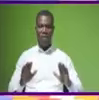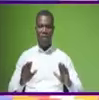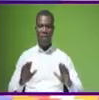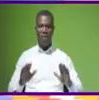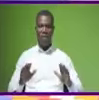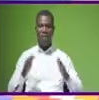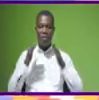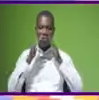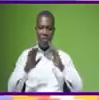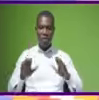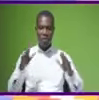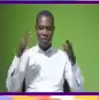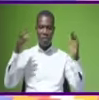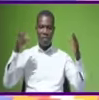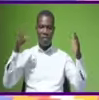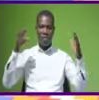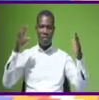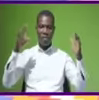Yes.